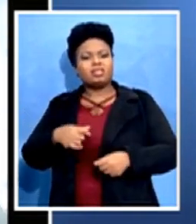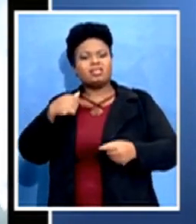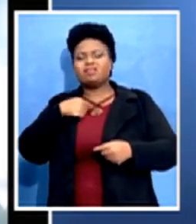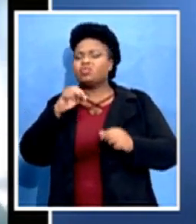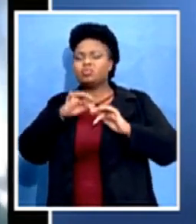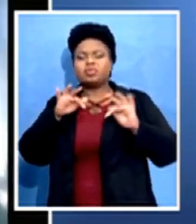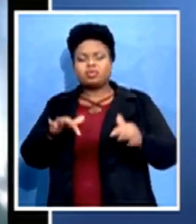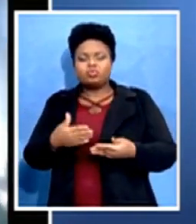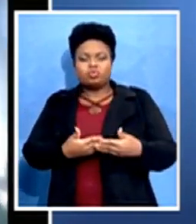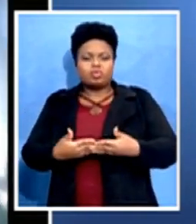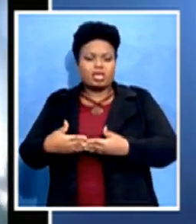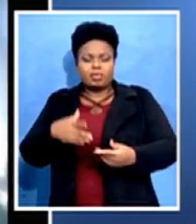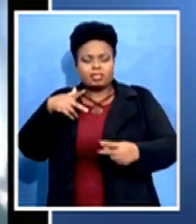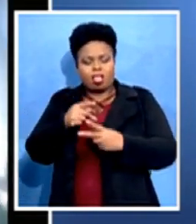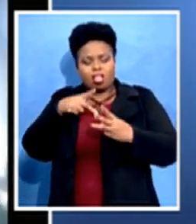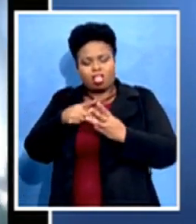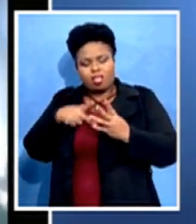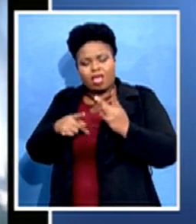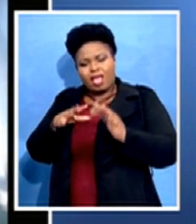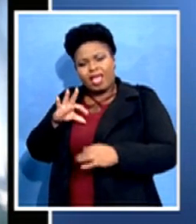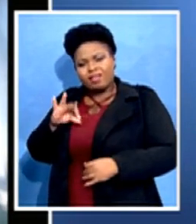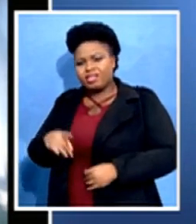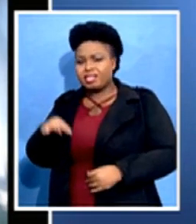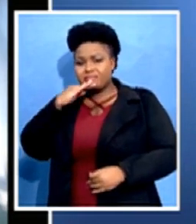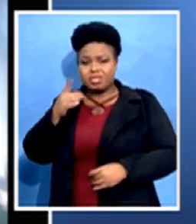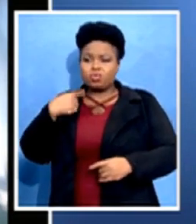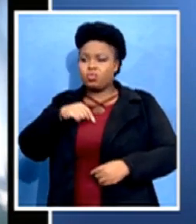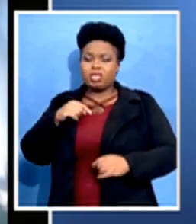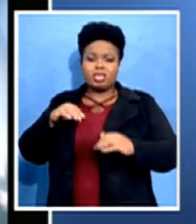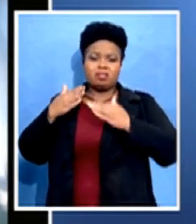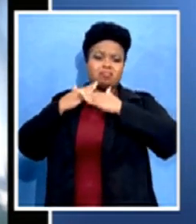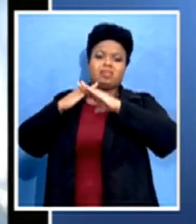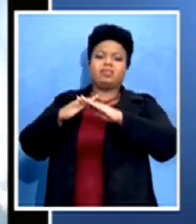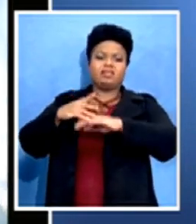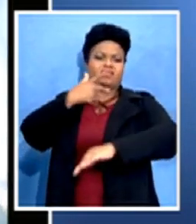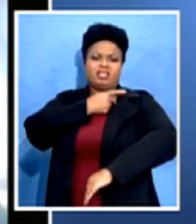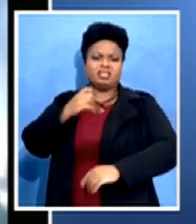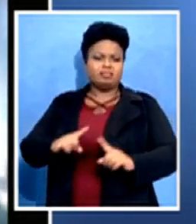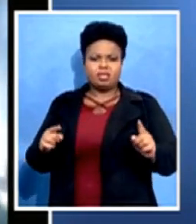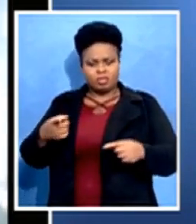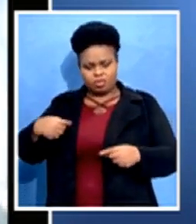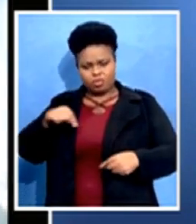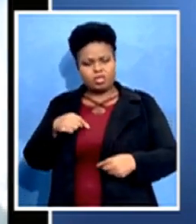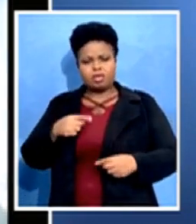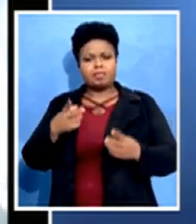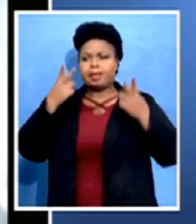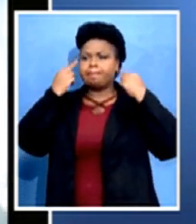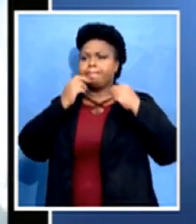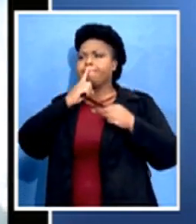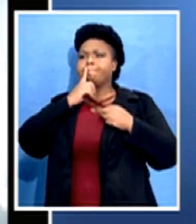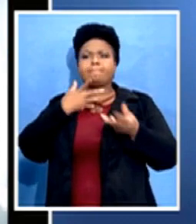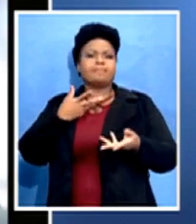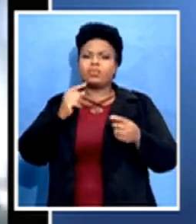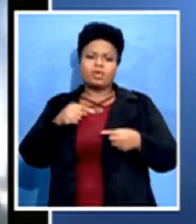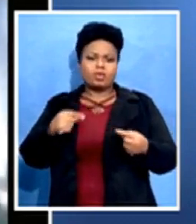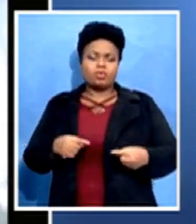necessarily anti-vaccine, but this one, we are not going to sit down and never question it. So on the ground, I am not